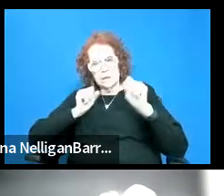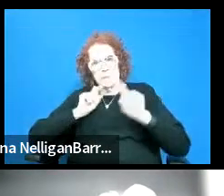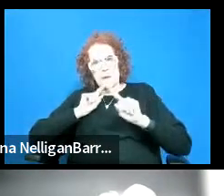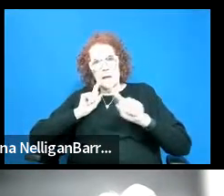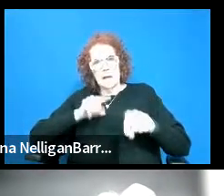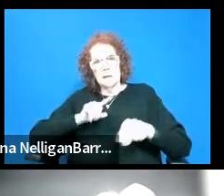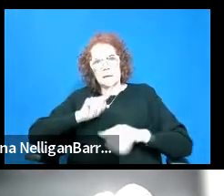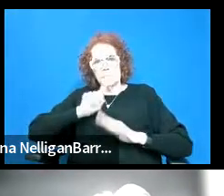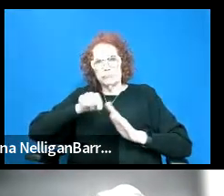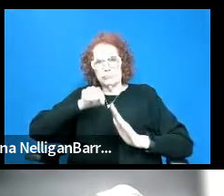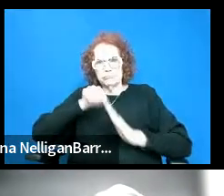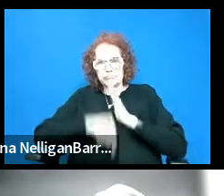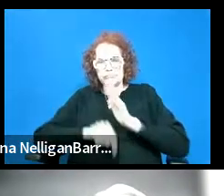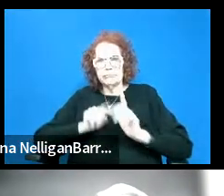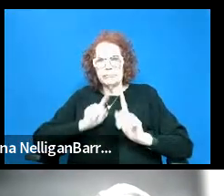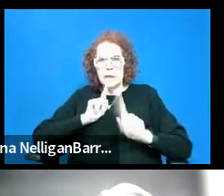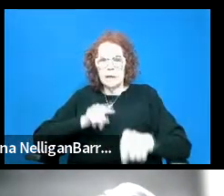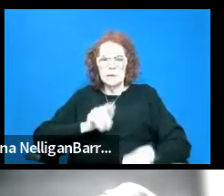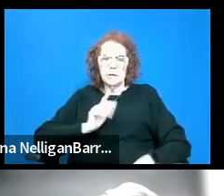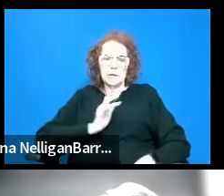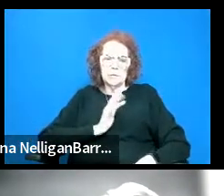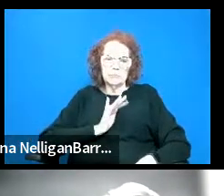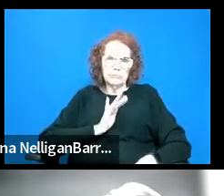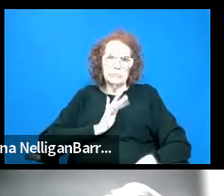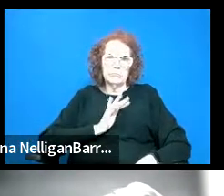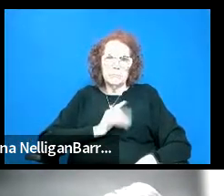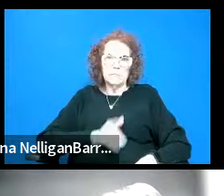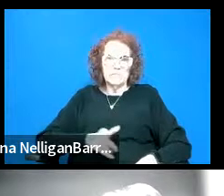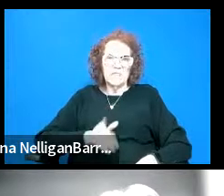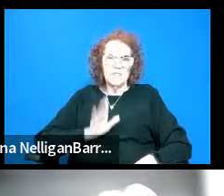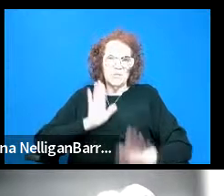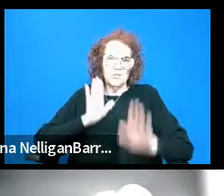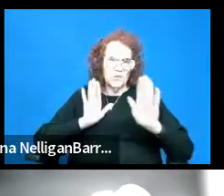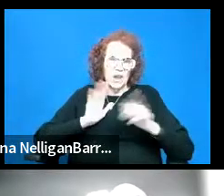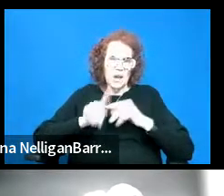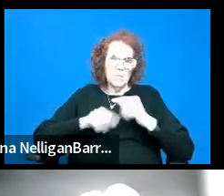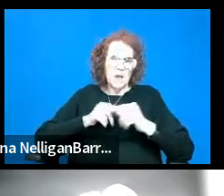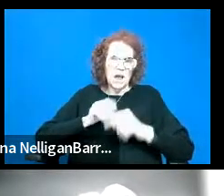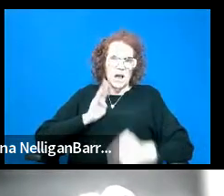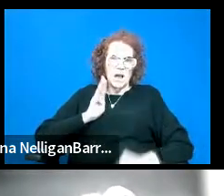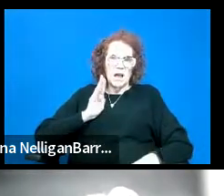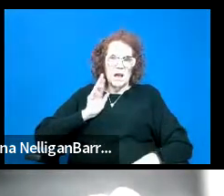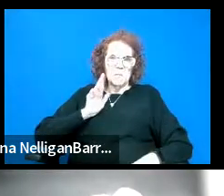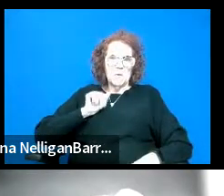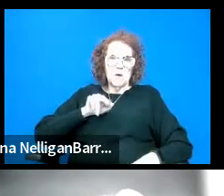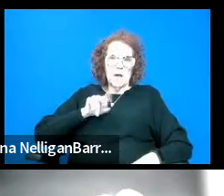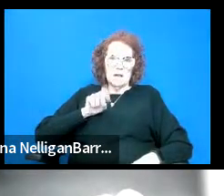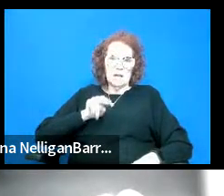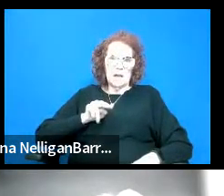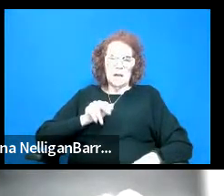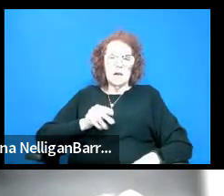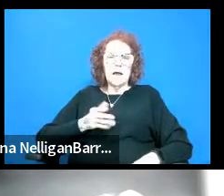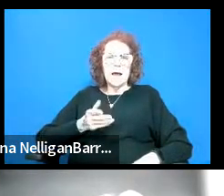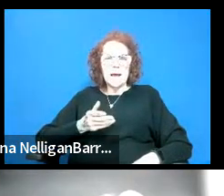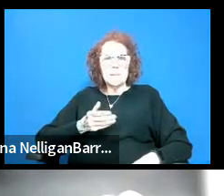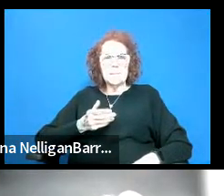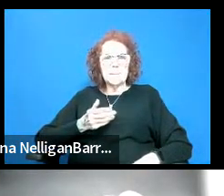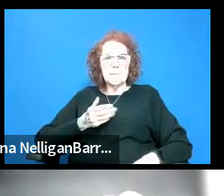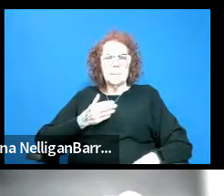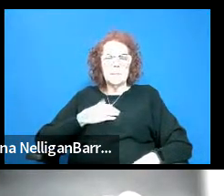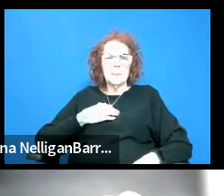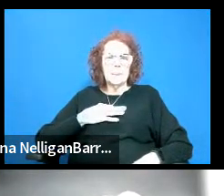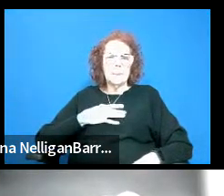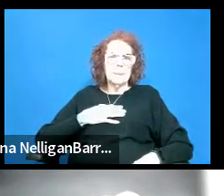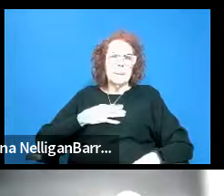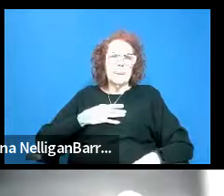it. That's great about Brandon. I also hope that we don't have, that we have multiple people